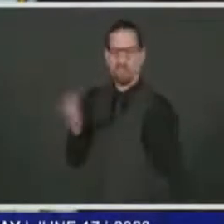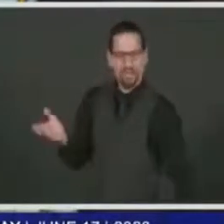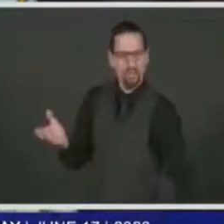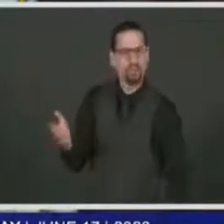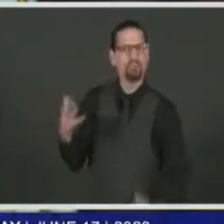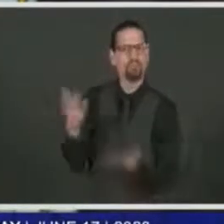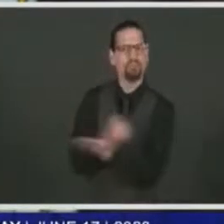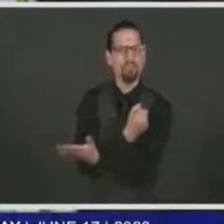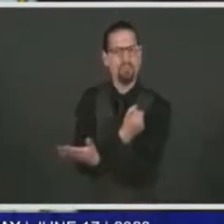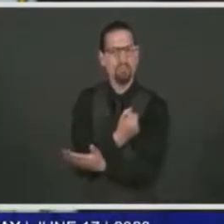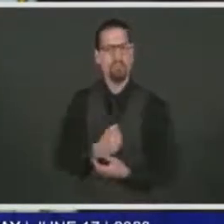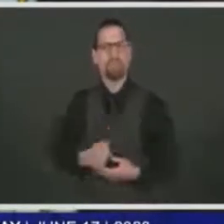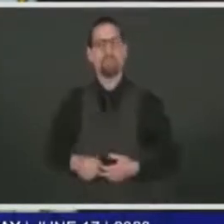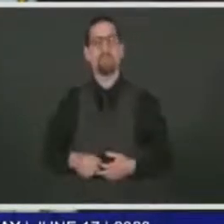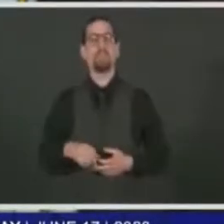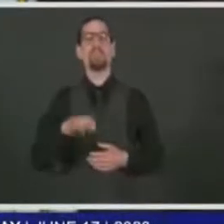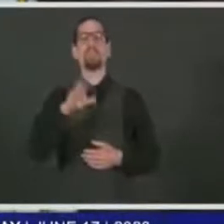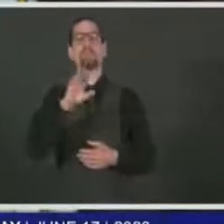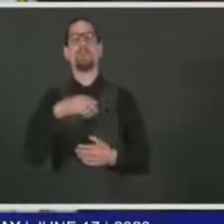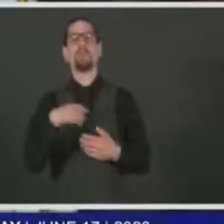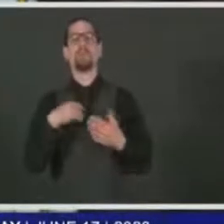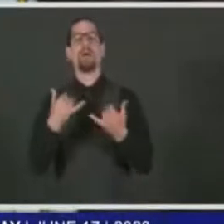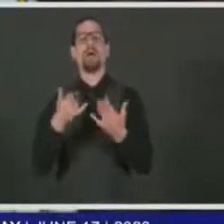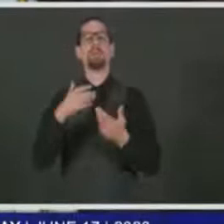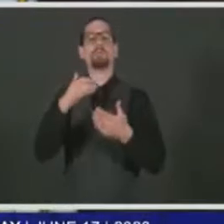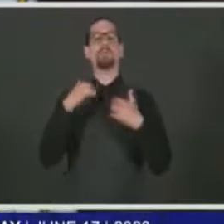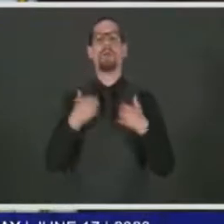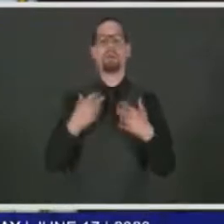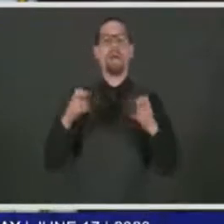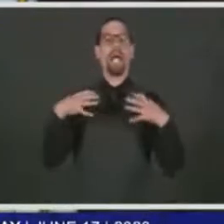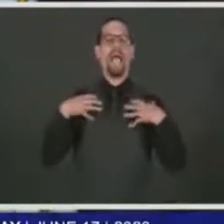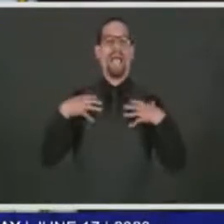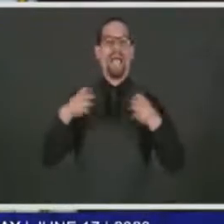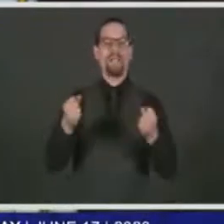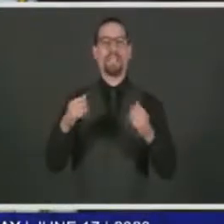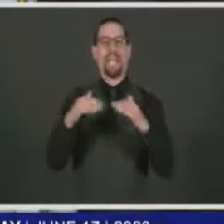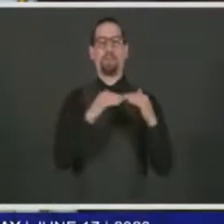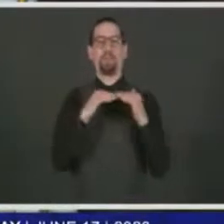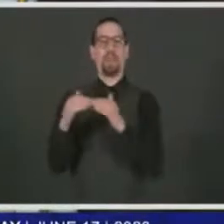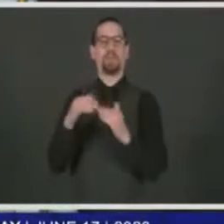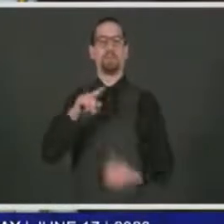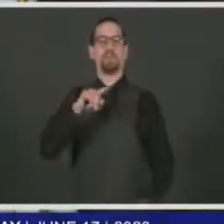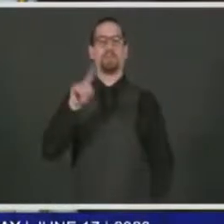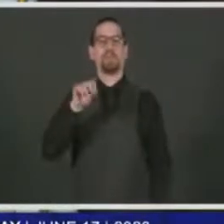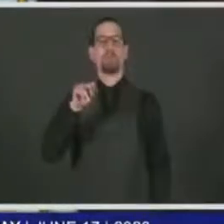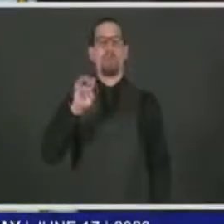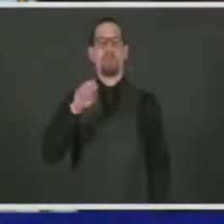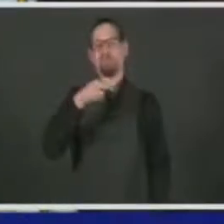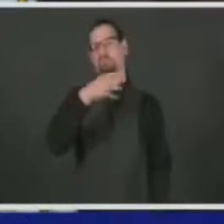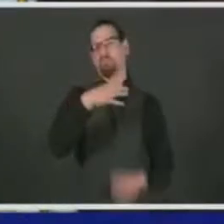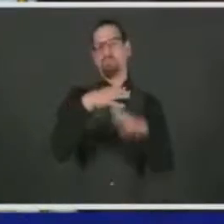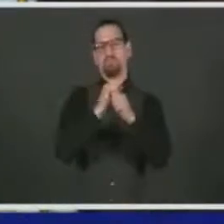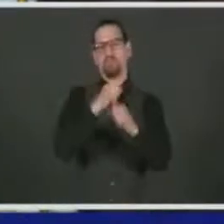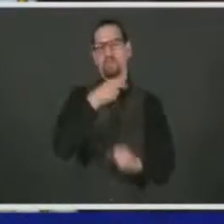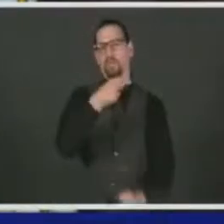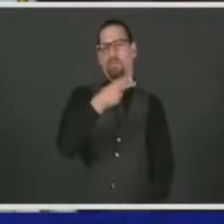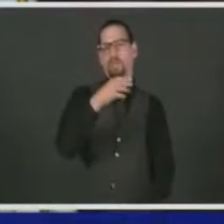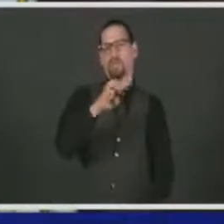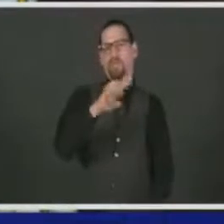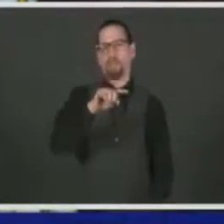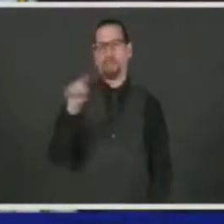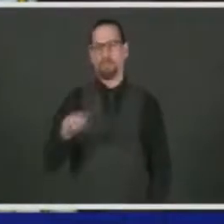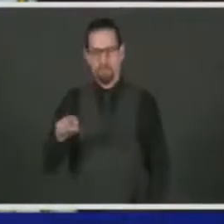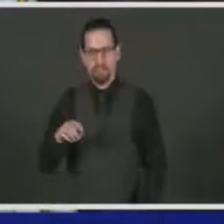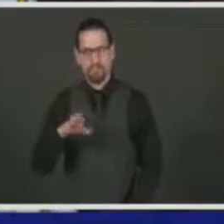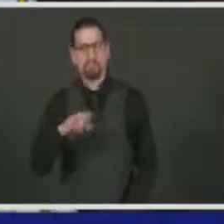Secondly, we have our health equity zones. Dr. Alexander Scott has been a leader on health equity zones for 5 years,